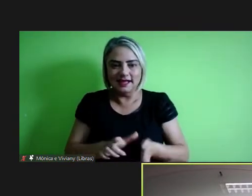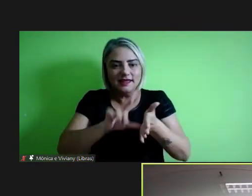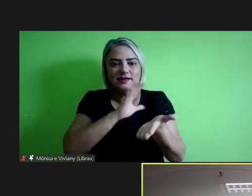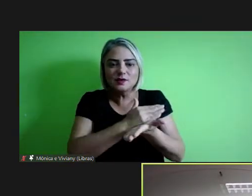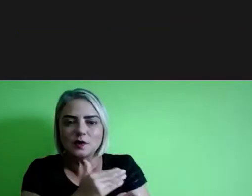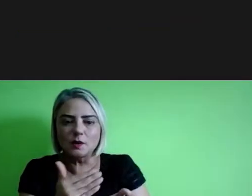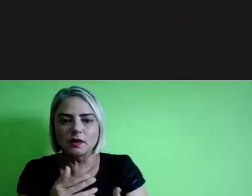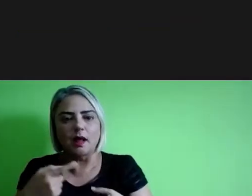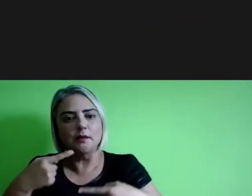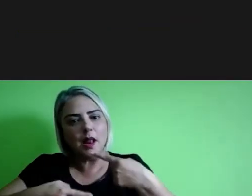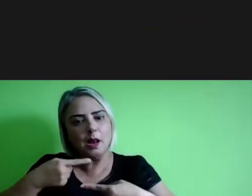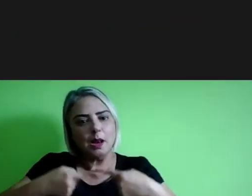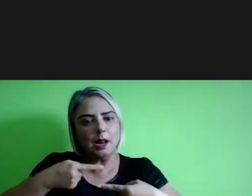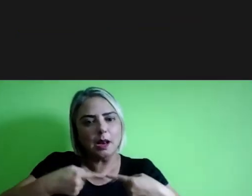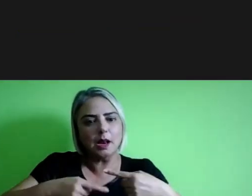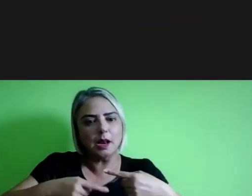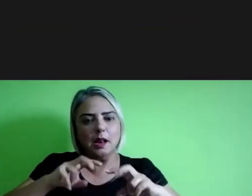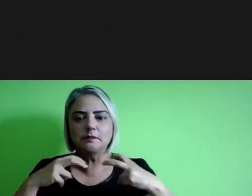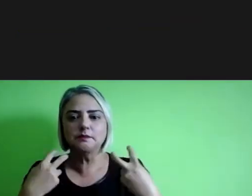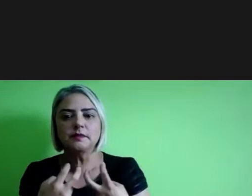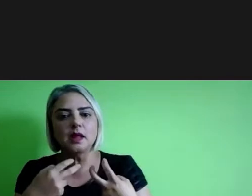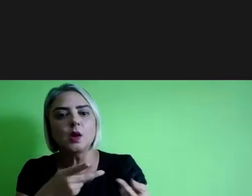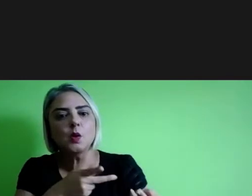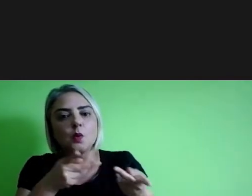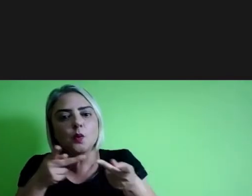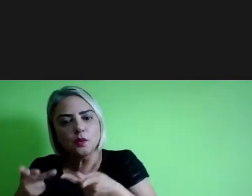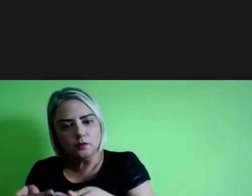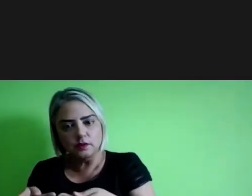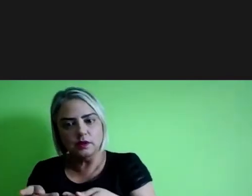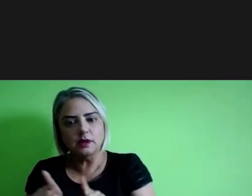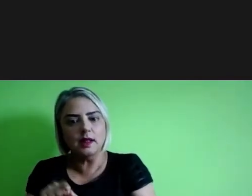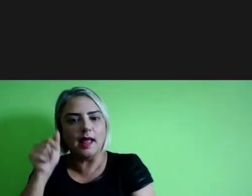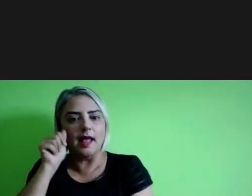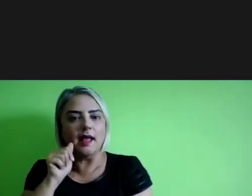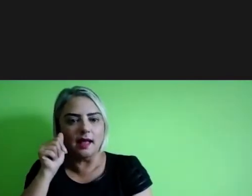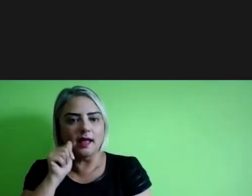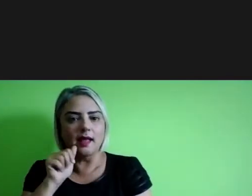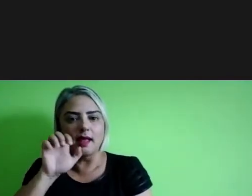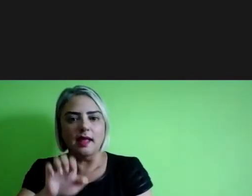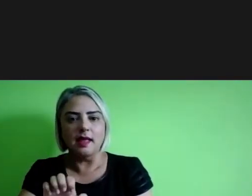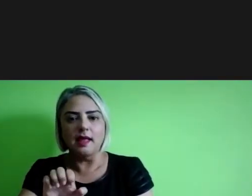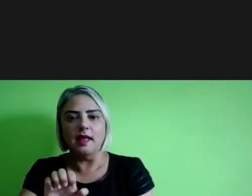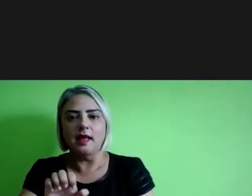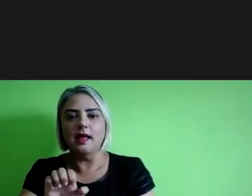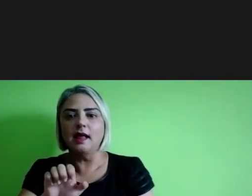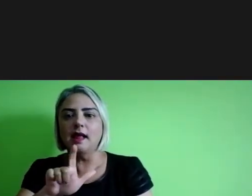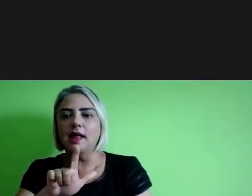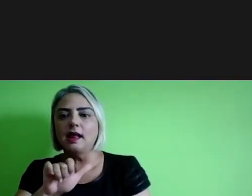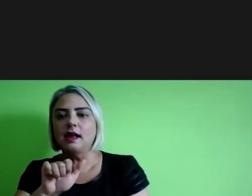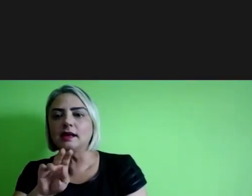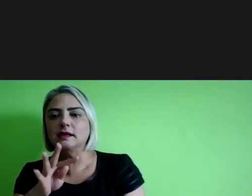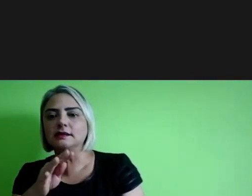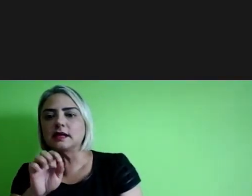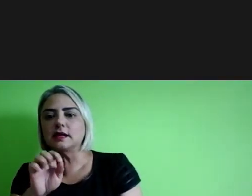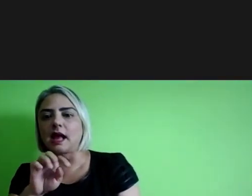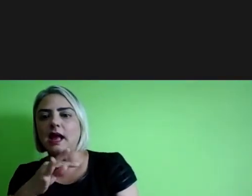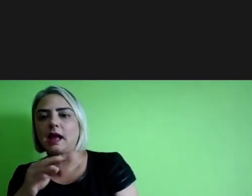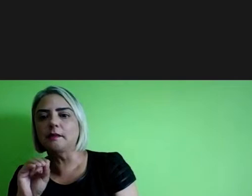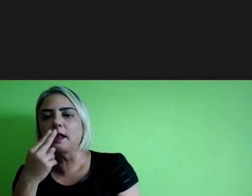Kelly. And before we start the debate of this panel, I'm going to invite Ms. Elisabetta